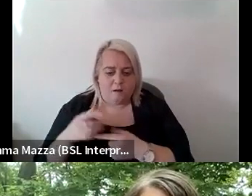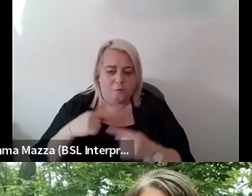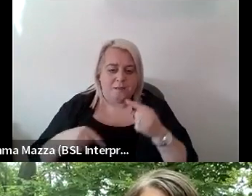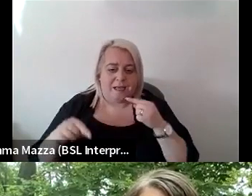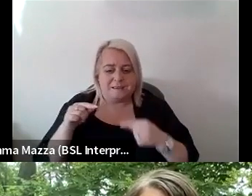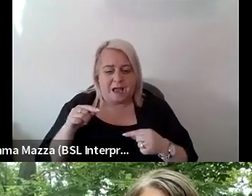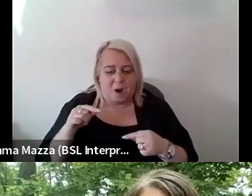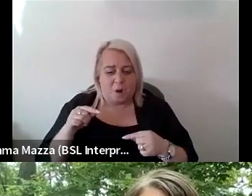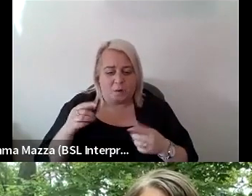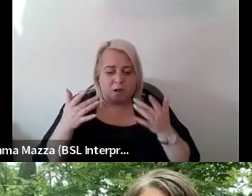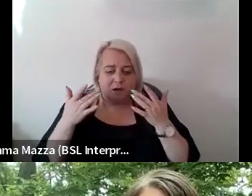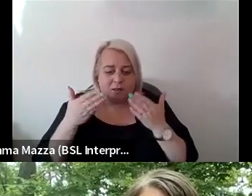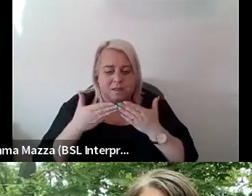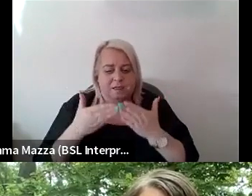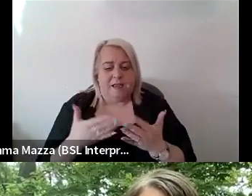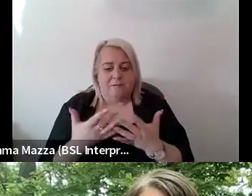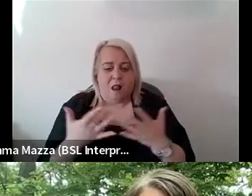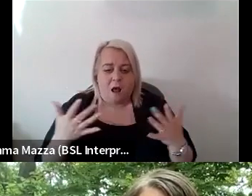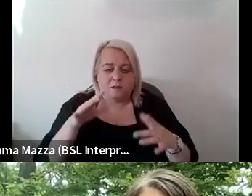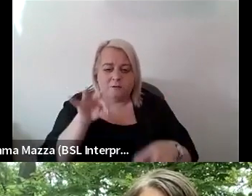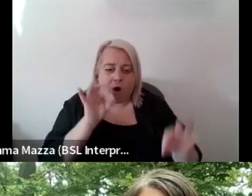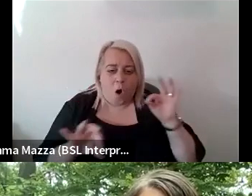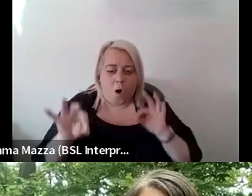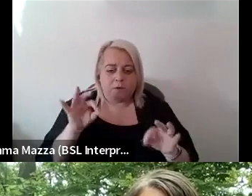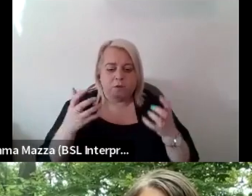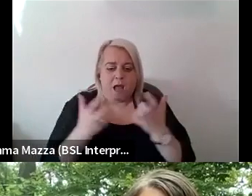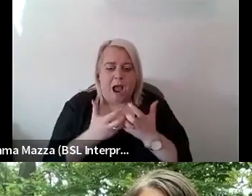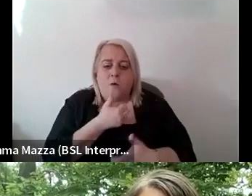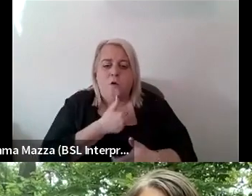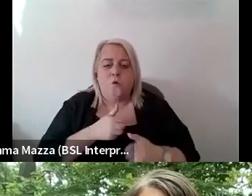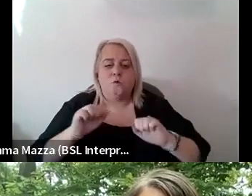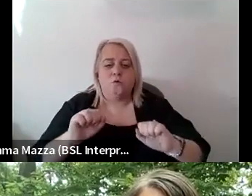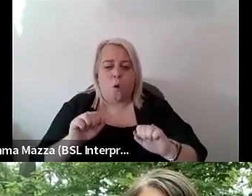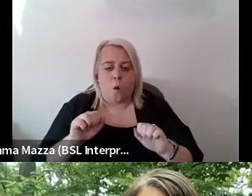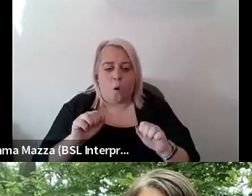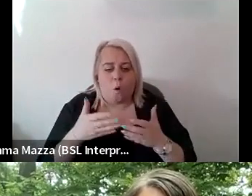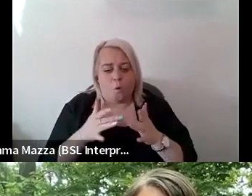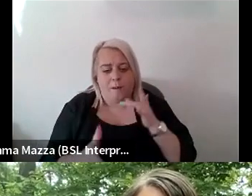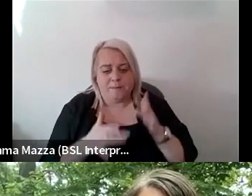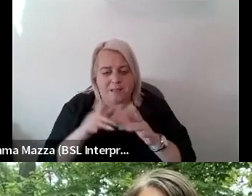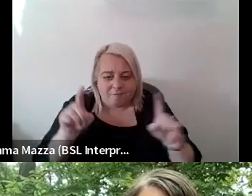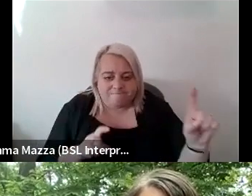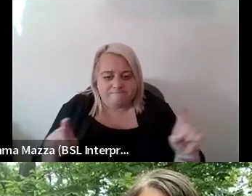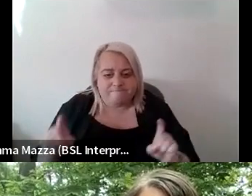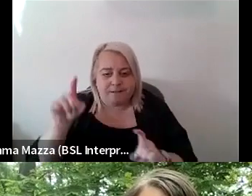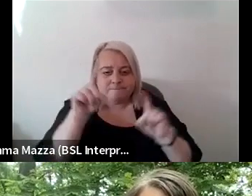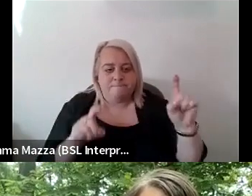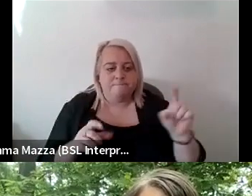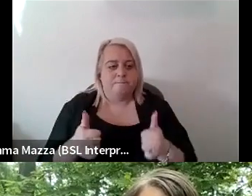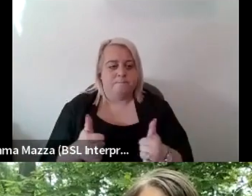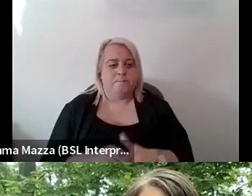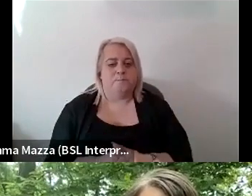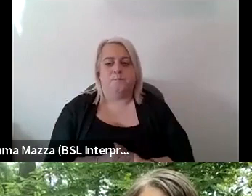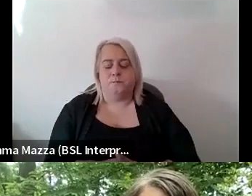does. Give as many people of options in how to use your websites or digital products. And